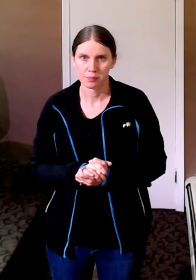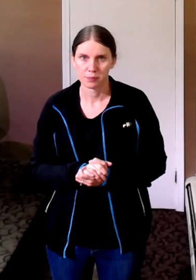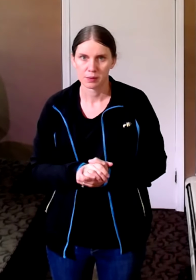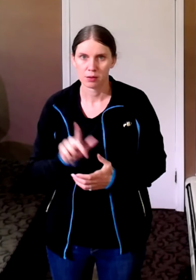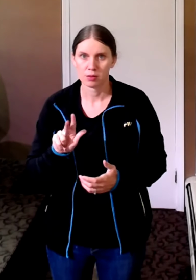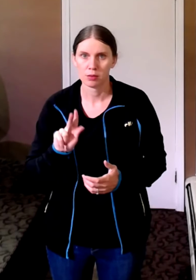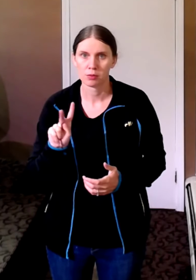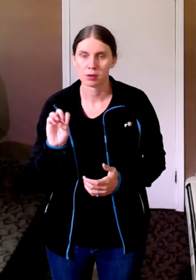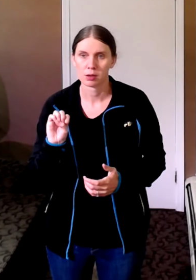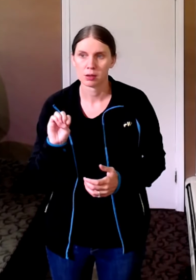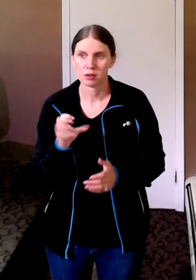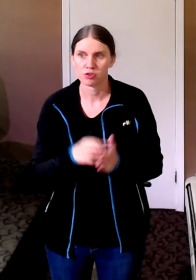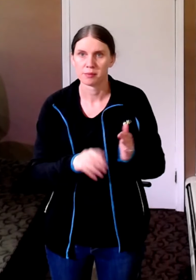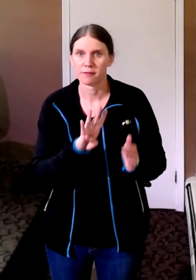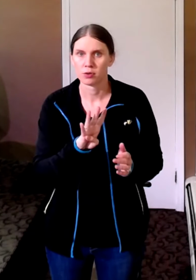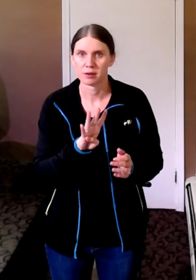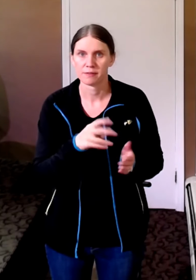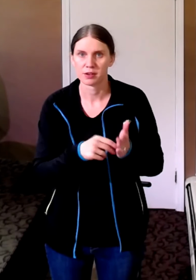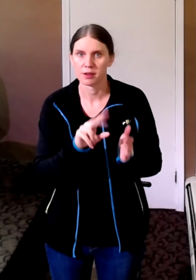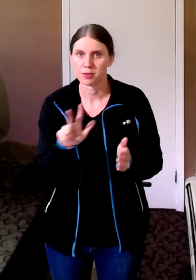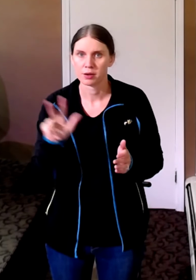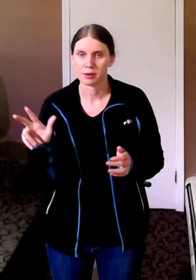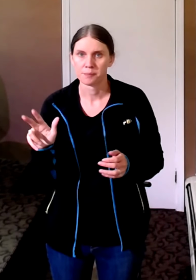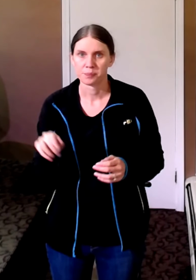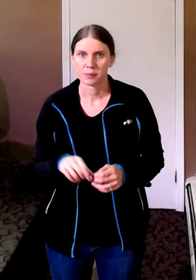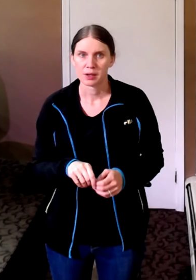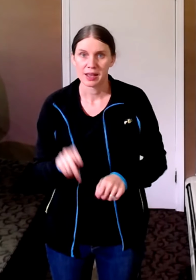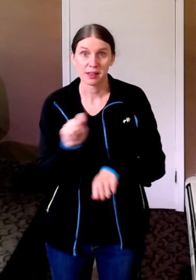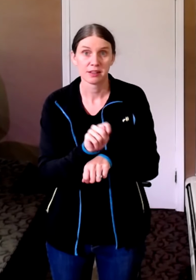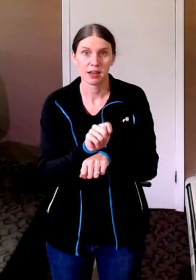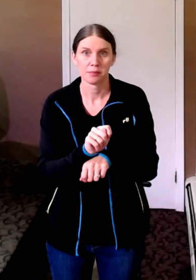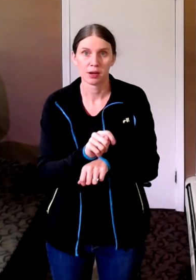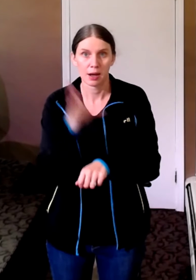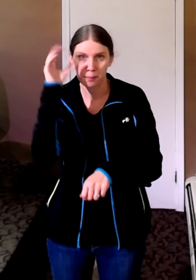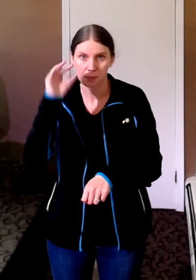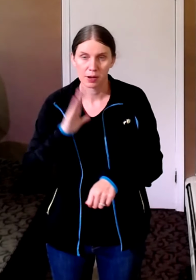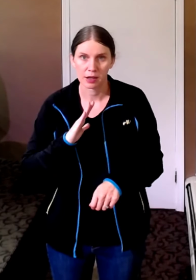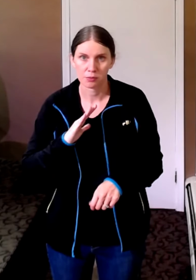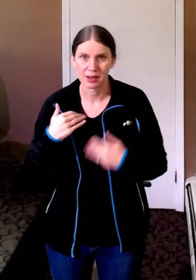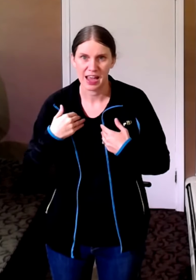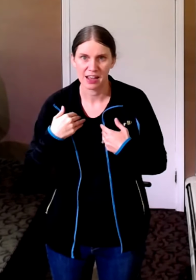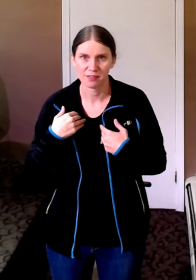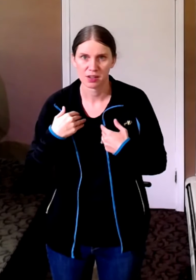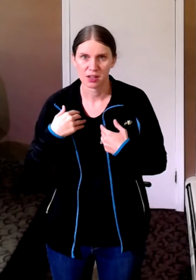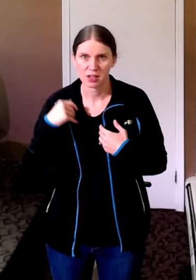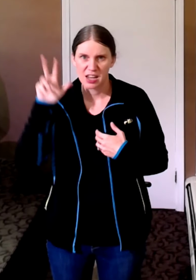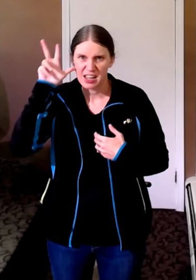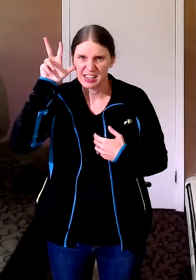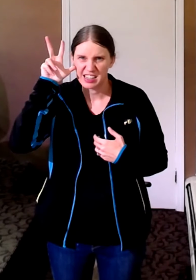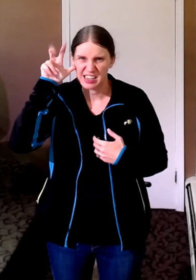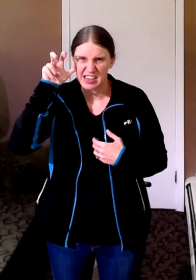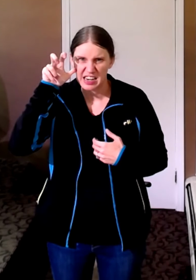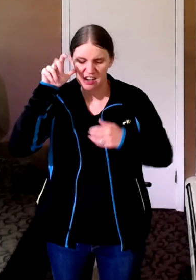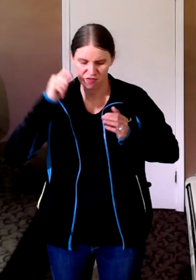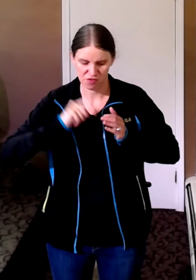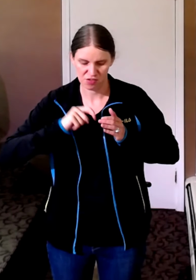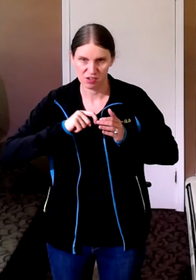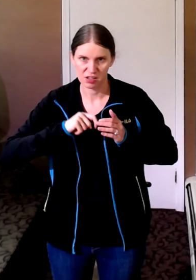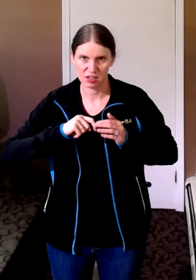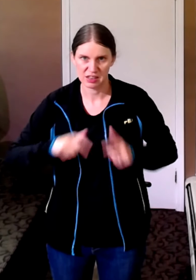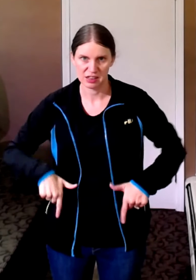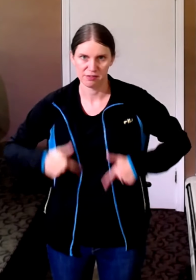Luke chapter 4, verse 33. It says, "And in the synagogue there was a man which had a spirit of an unclean